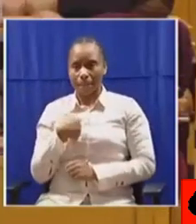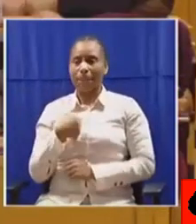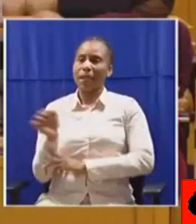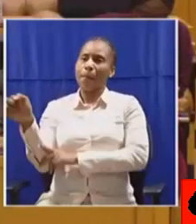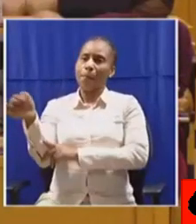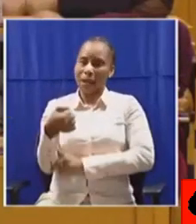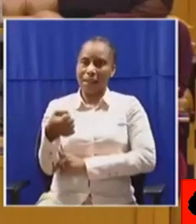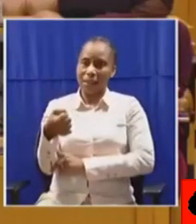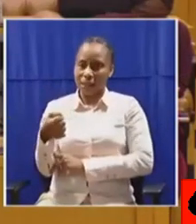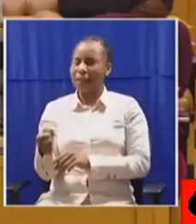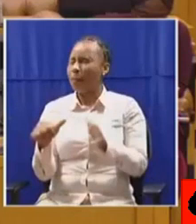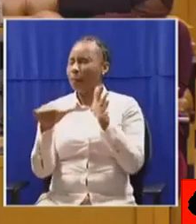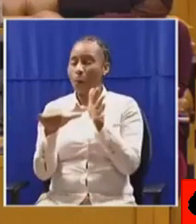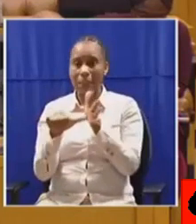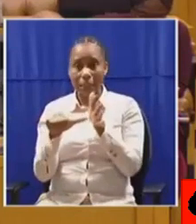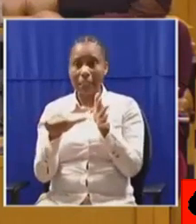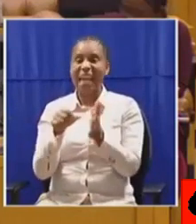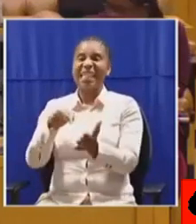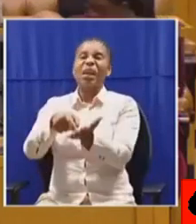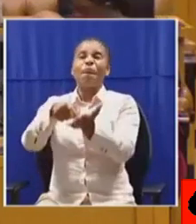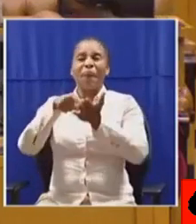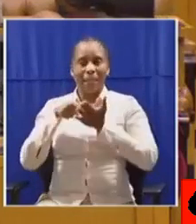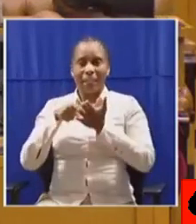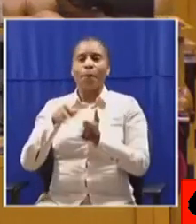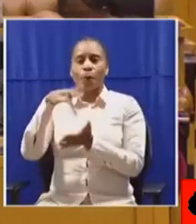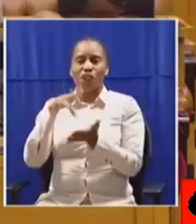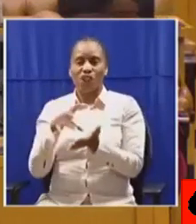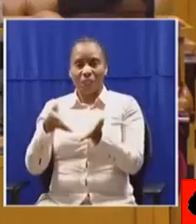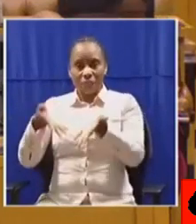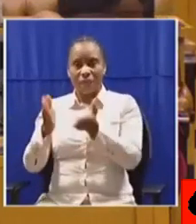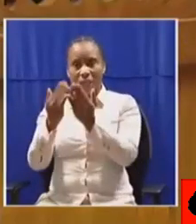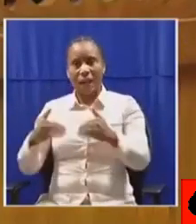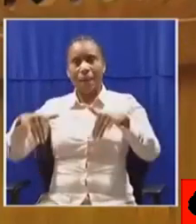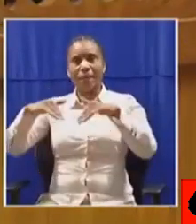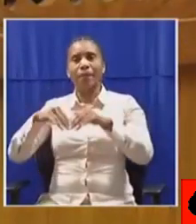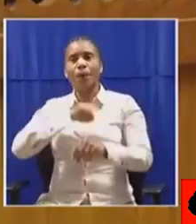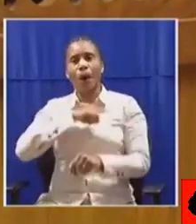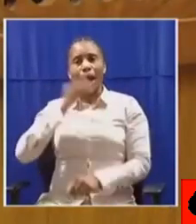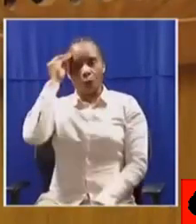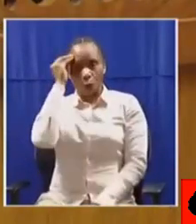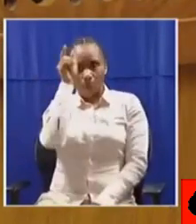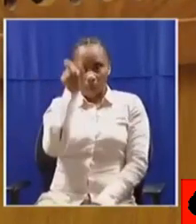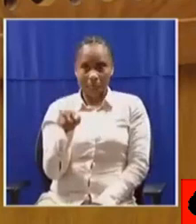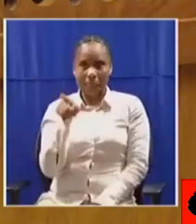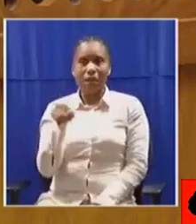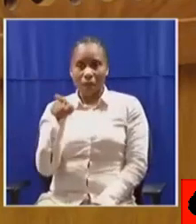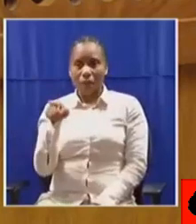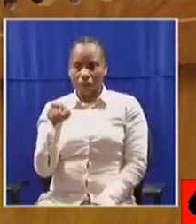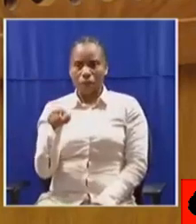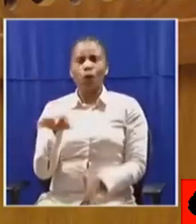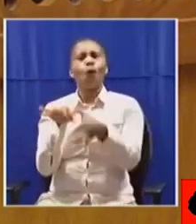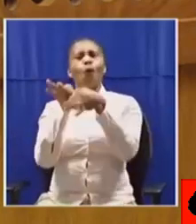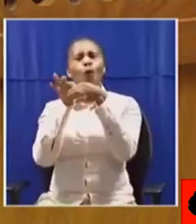and demanding position in cabinet because I know him to be a person of commitment